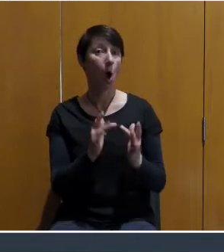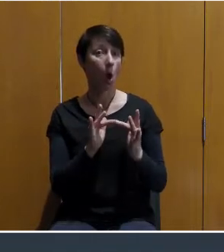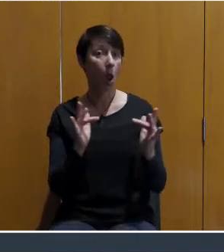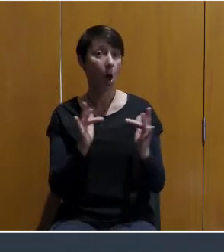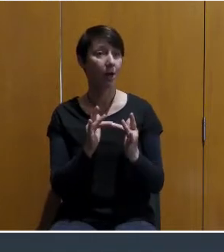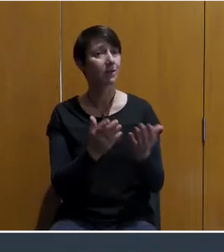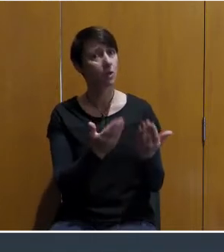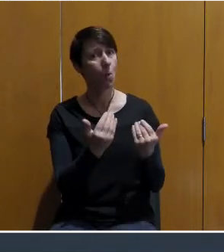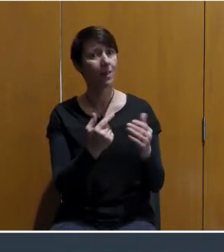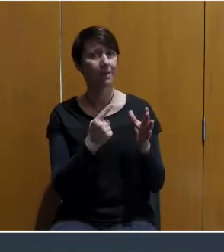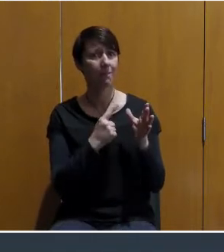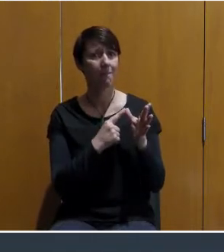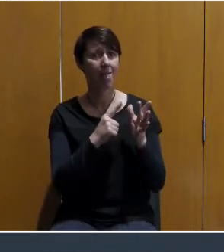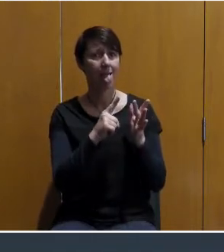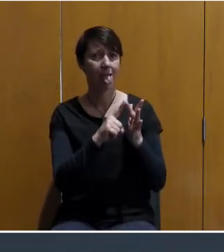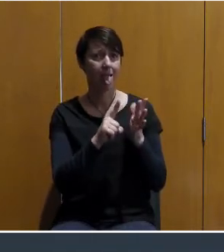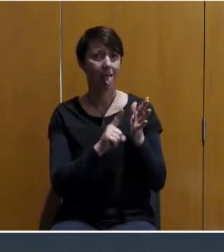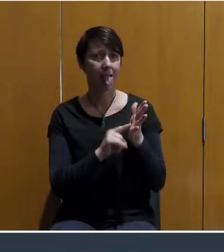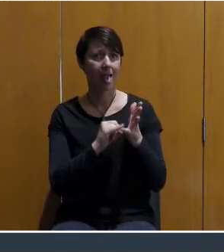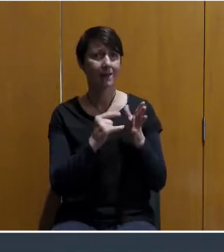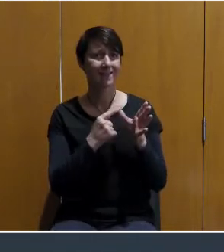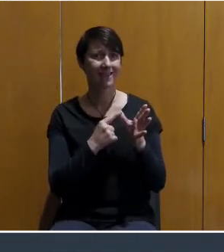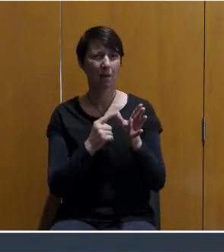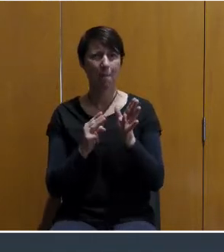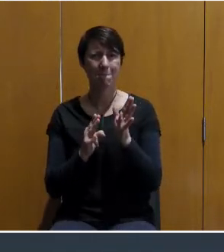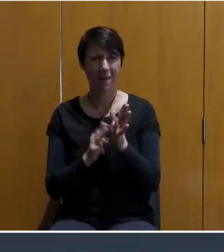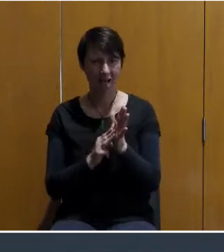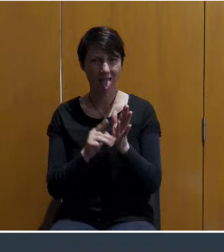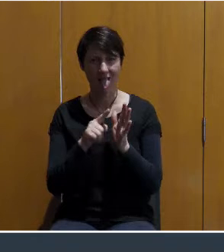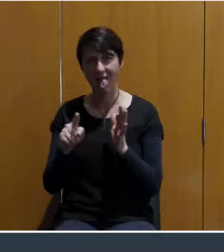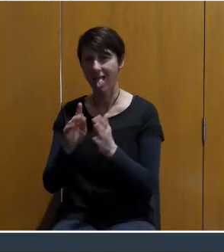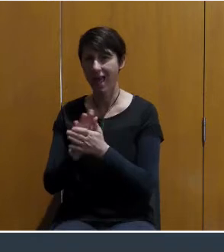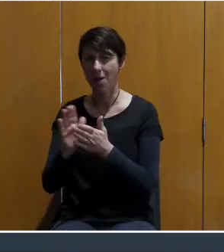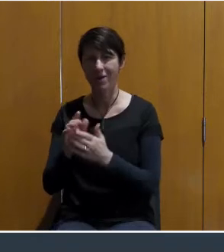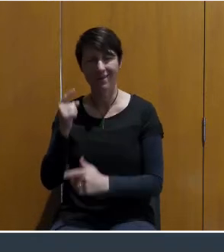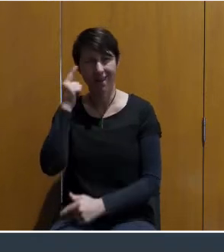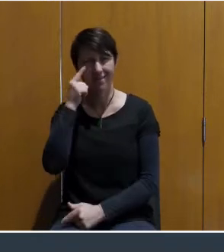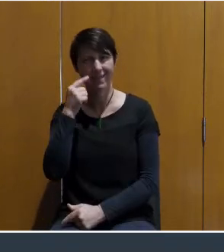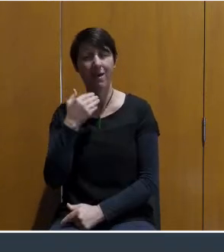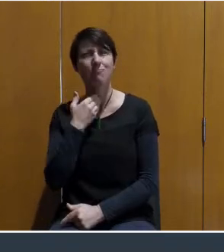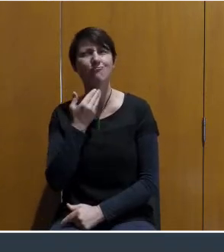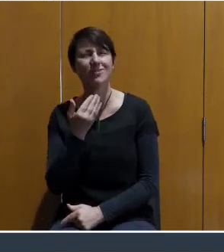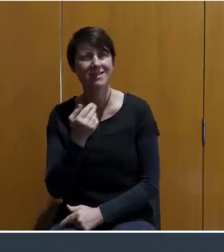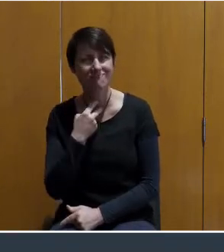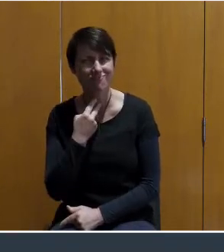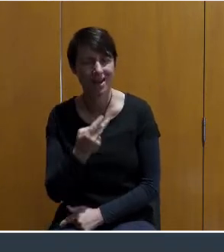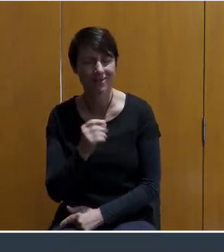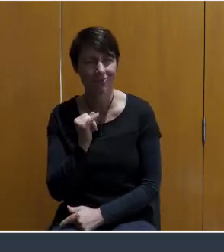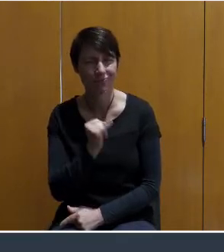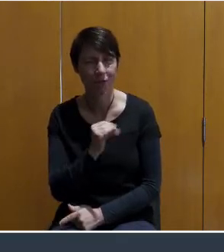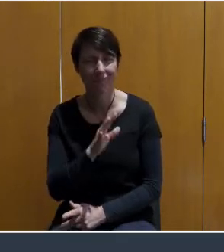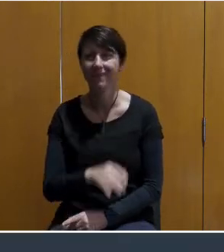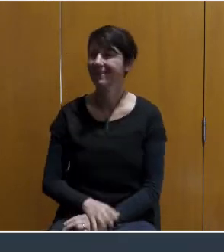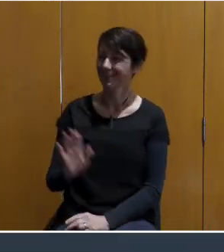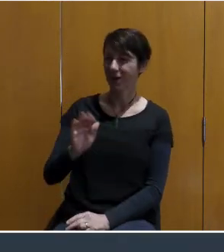McGilvery Howard, and I've probably just pronounced that completely wrong. Oh, you did a beautiful job. Kia ora, everybody. I'm